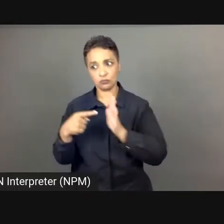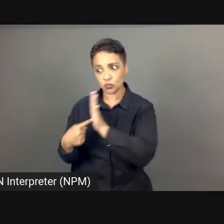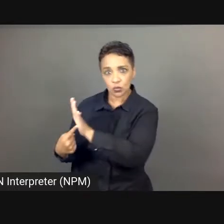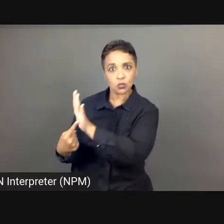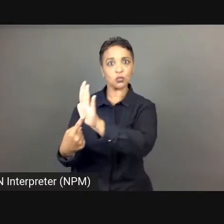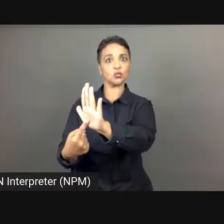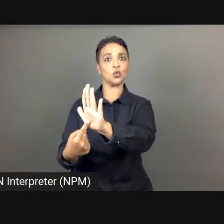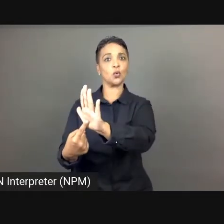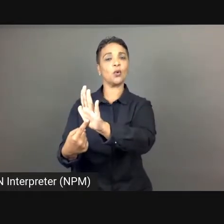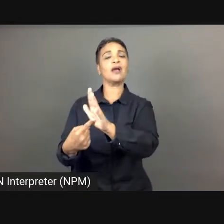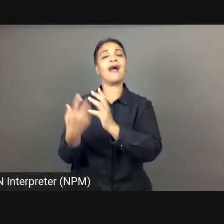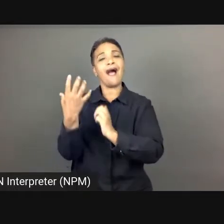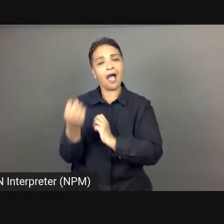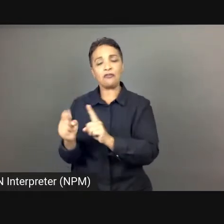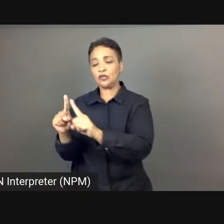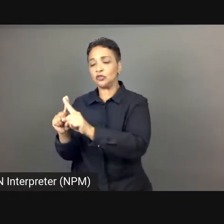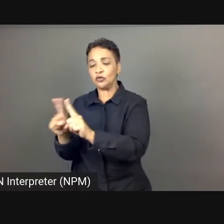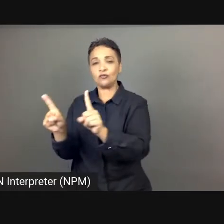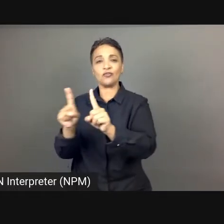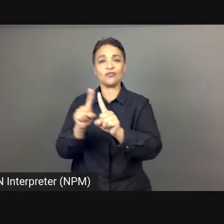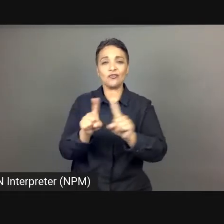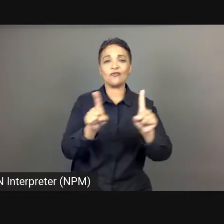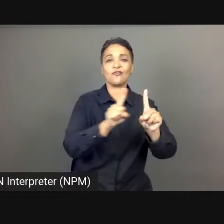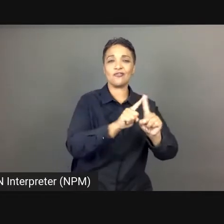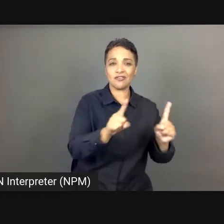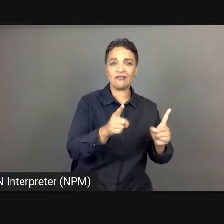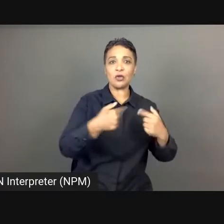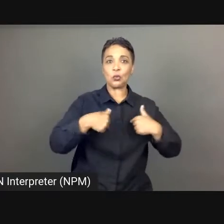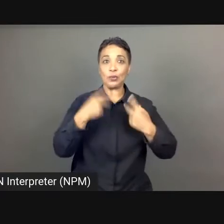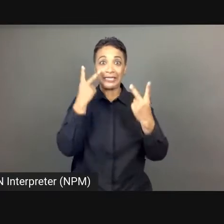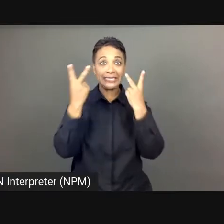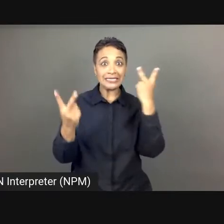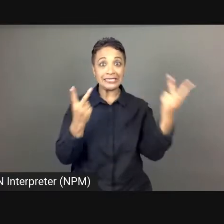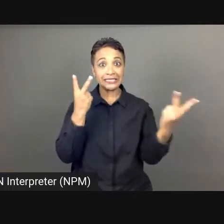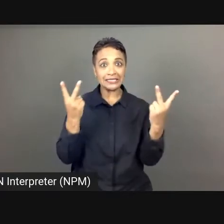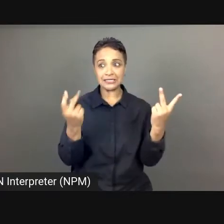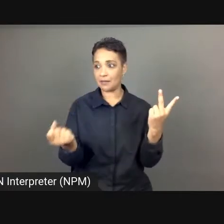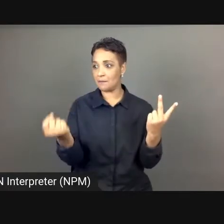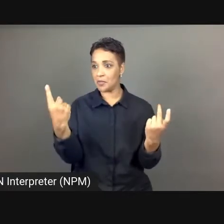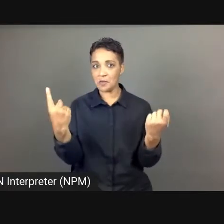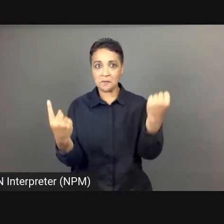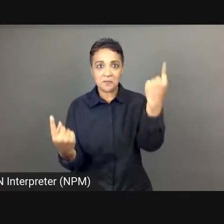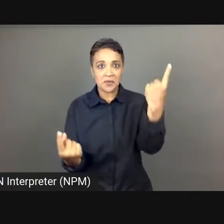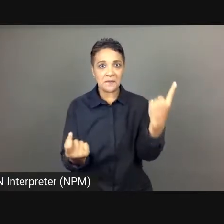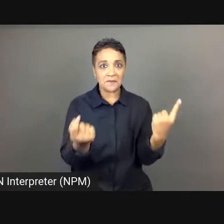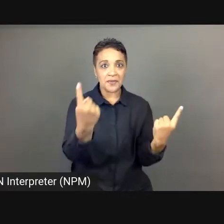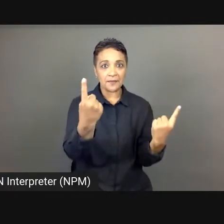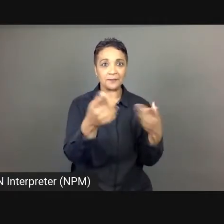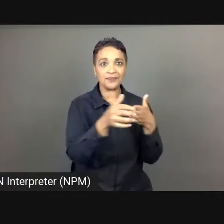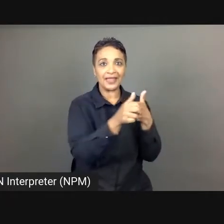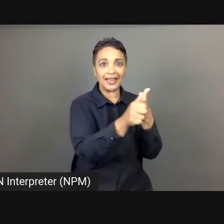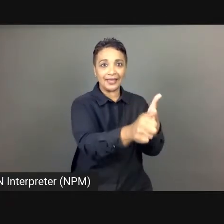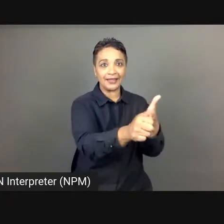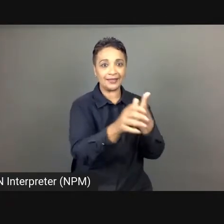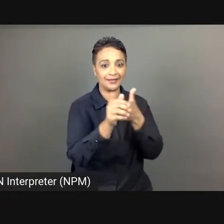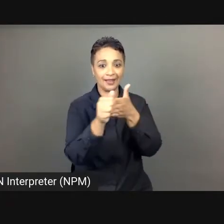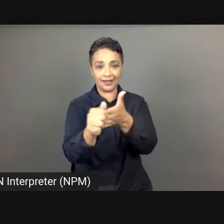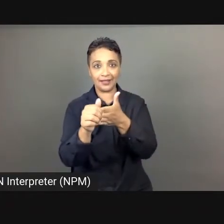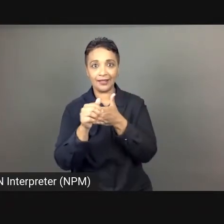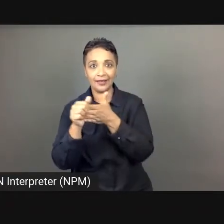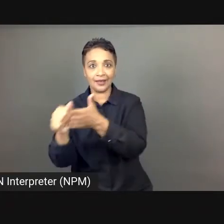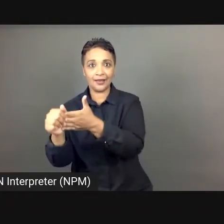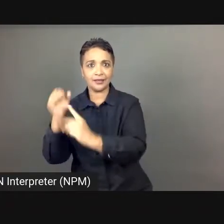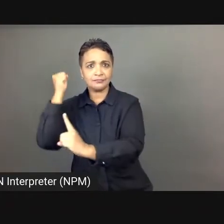way that we see catalytic kind of leaders emerging and leading and building up a momentum